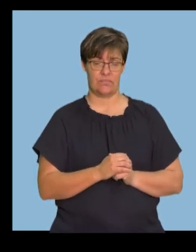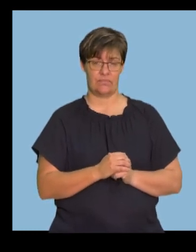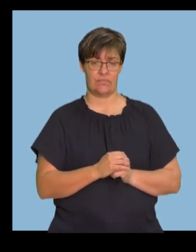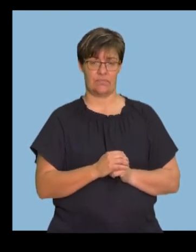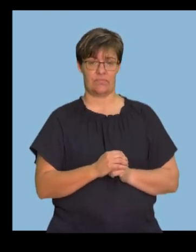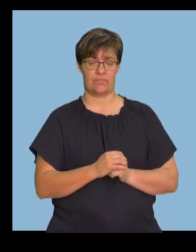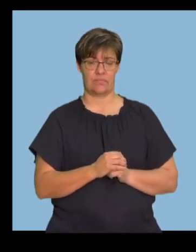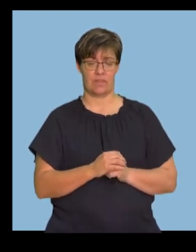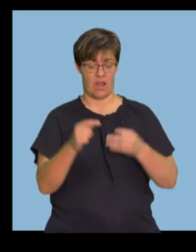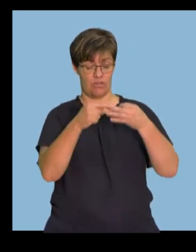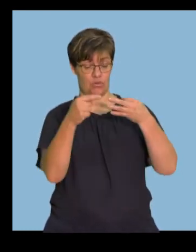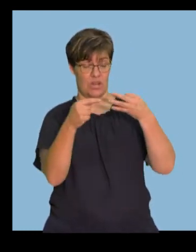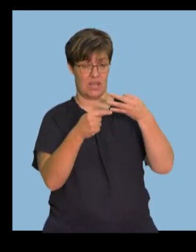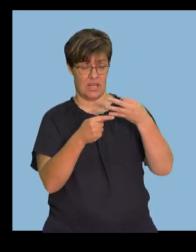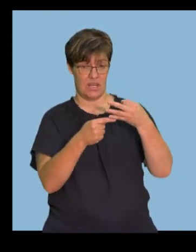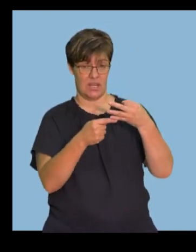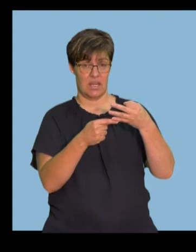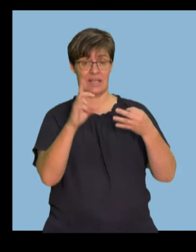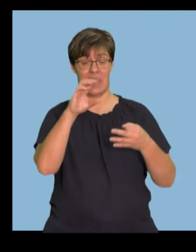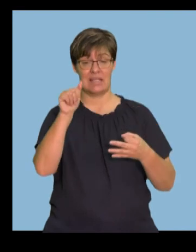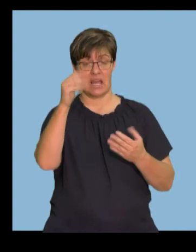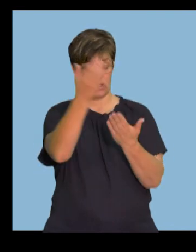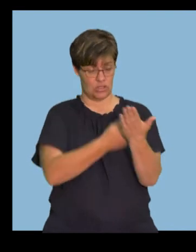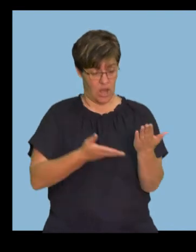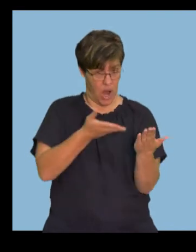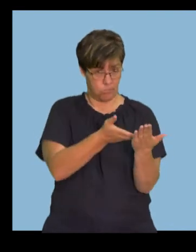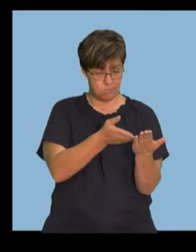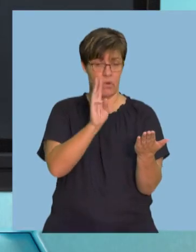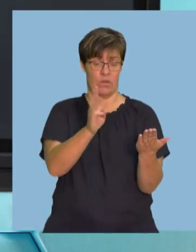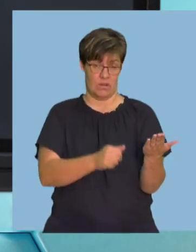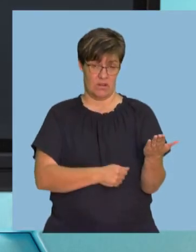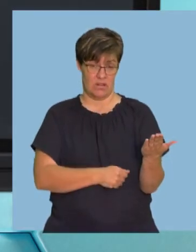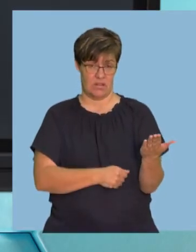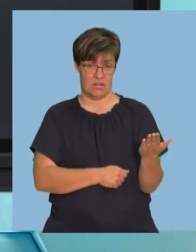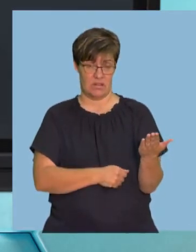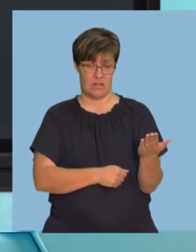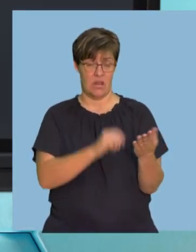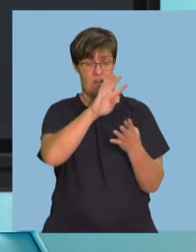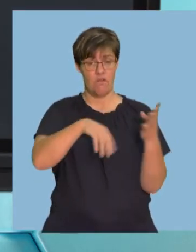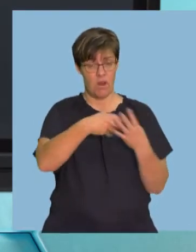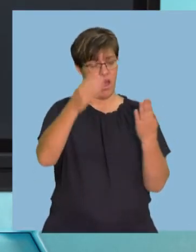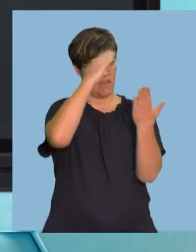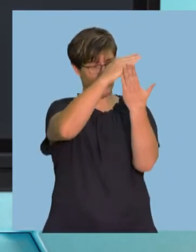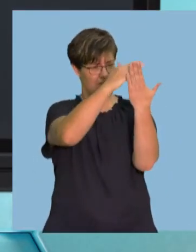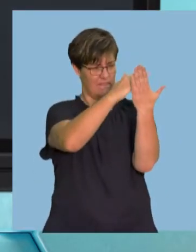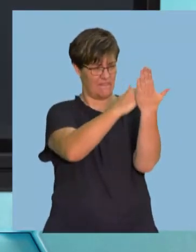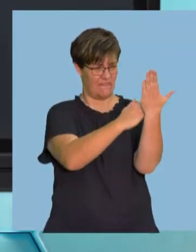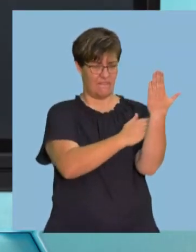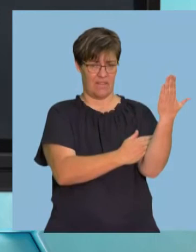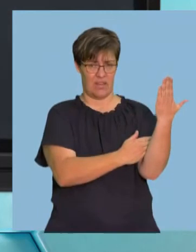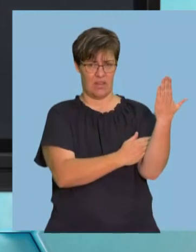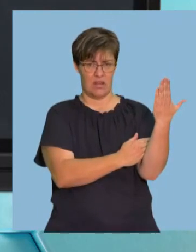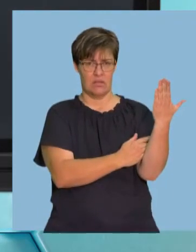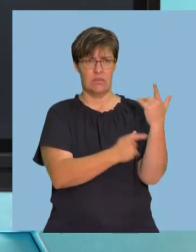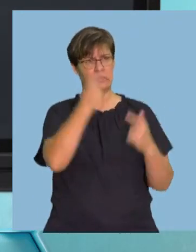so the three formulae will be provided in the data sheet, okay? So the formula sheet actually gives us a whole list